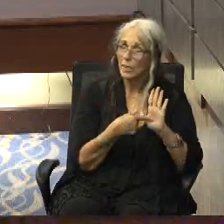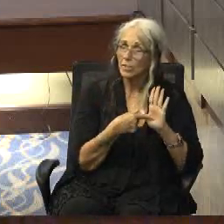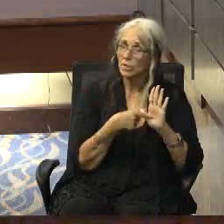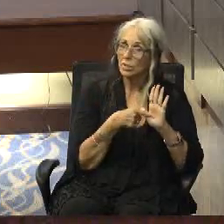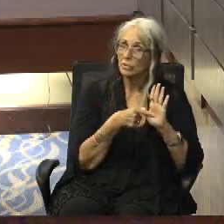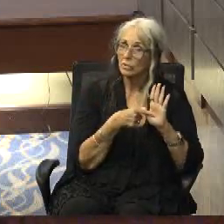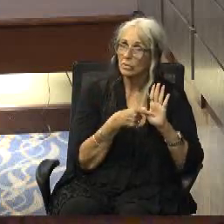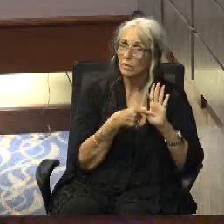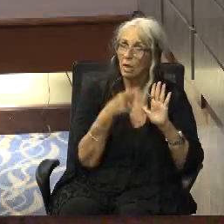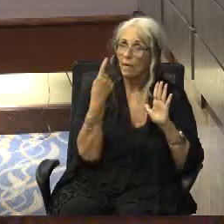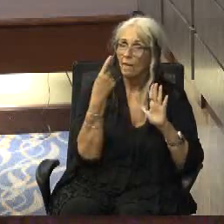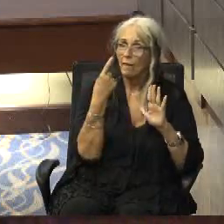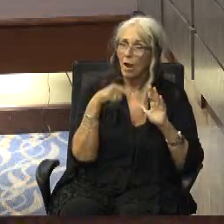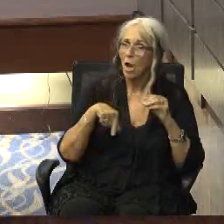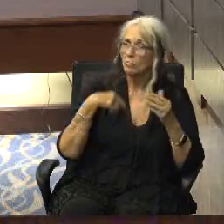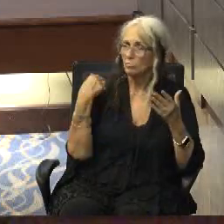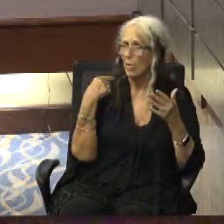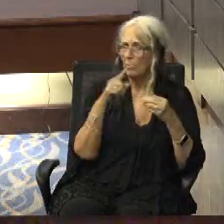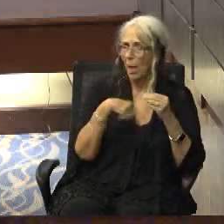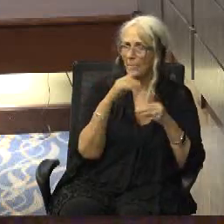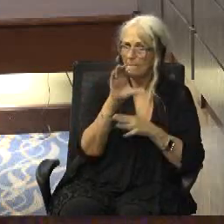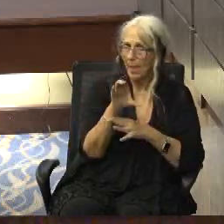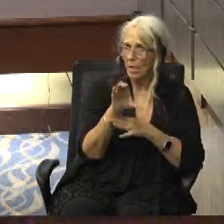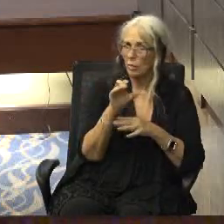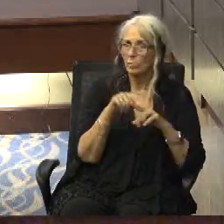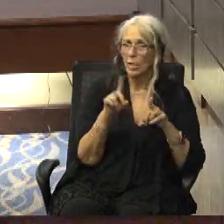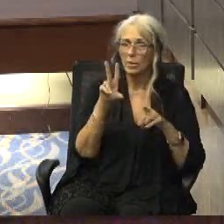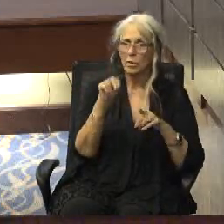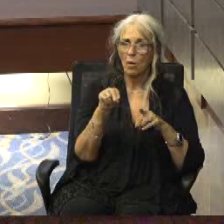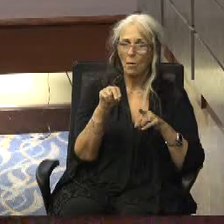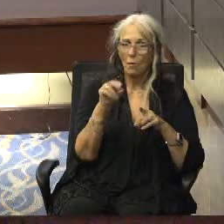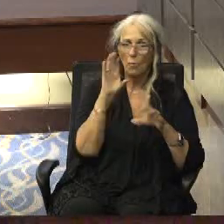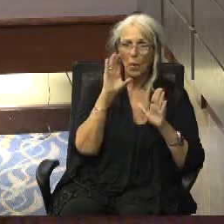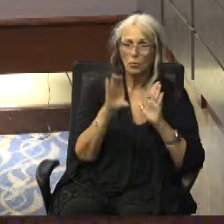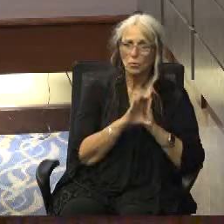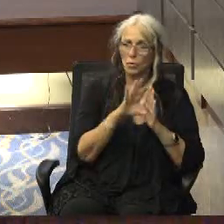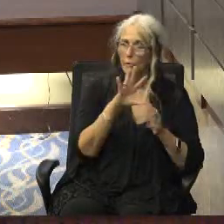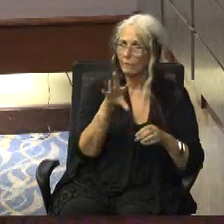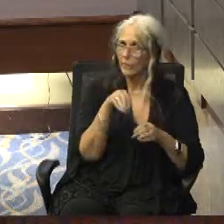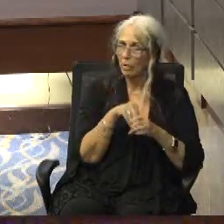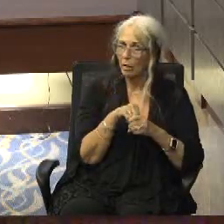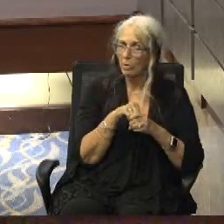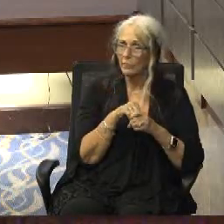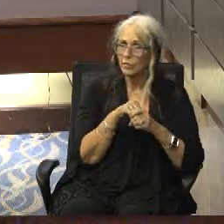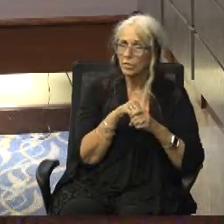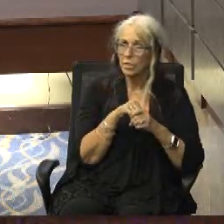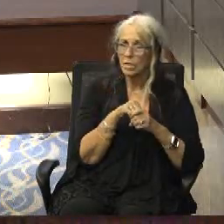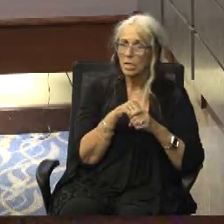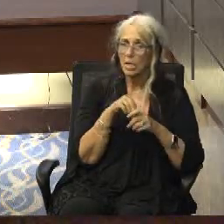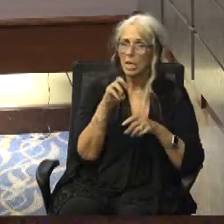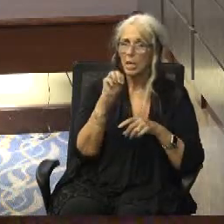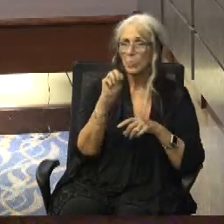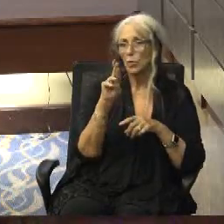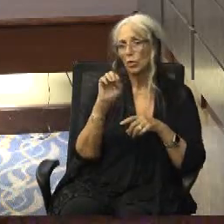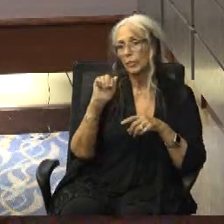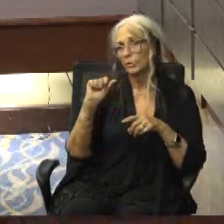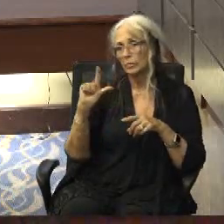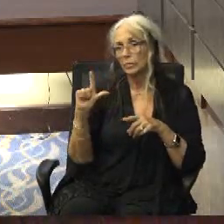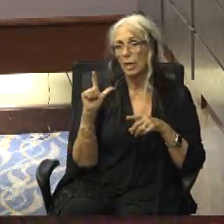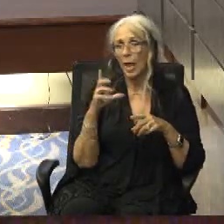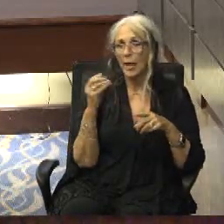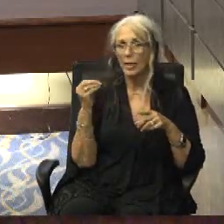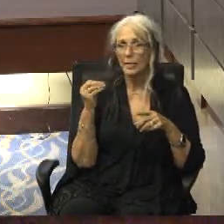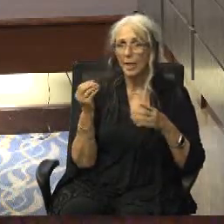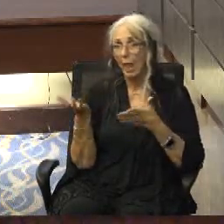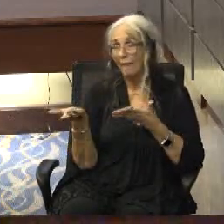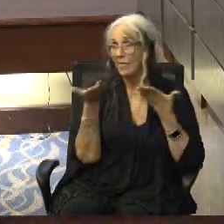around Baylor, but there was no photo of him involved in any of those murals, and just throwing it out there would be